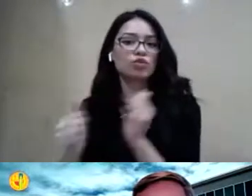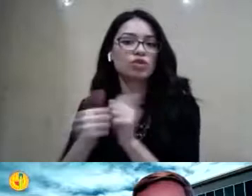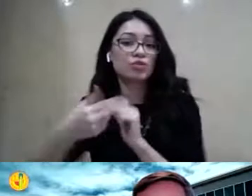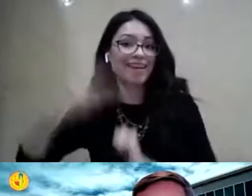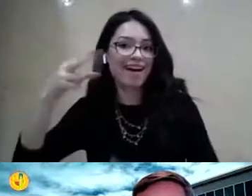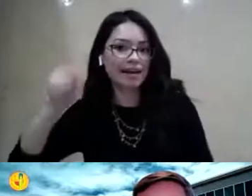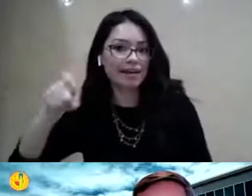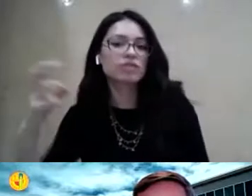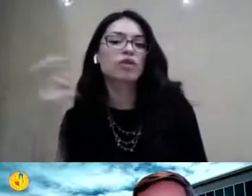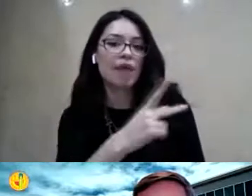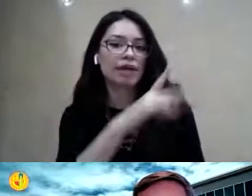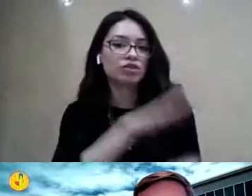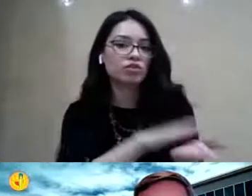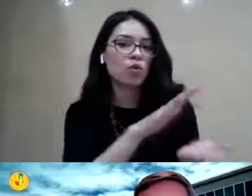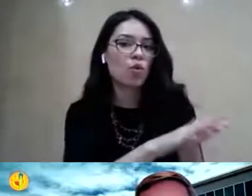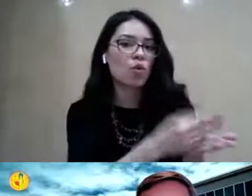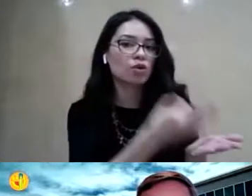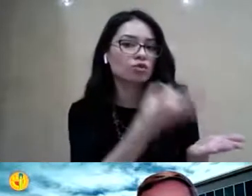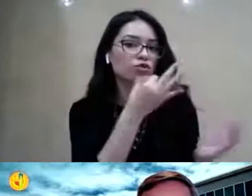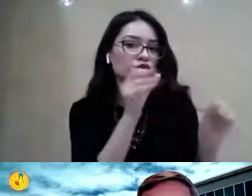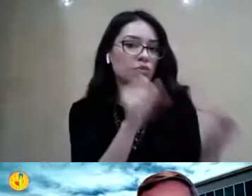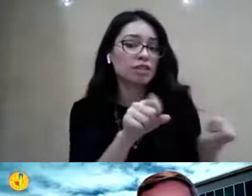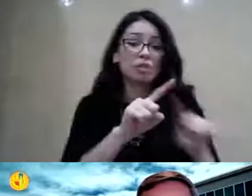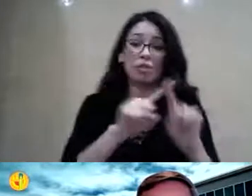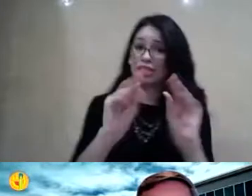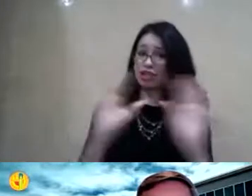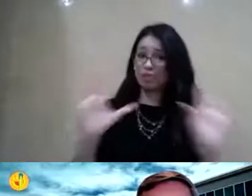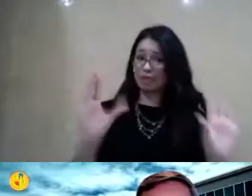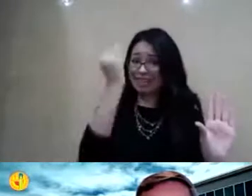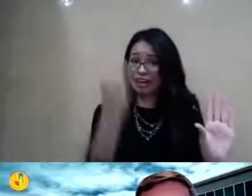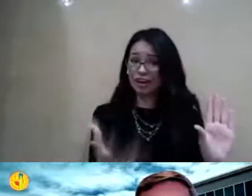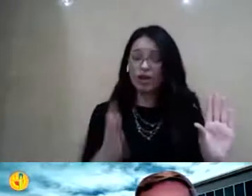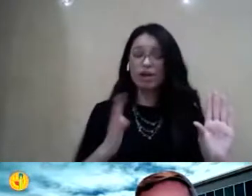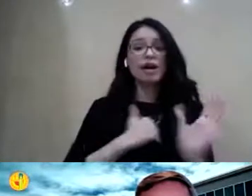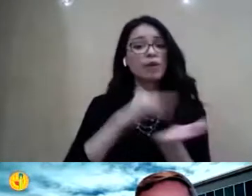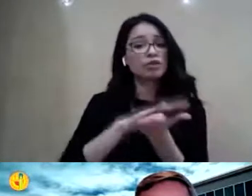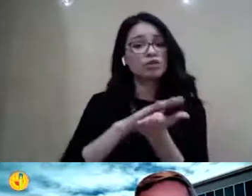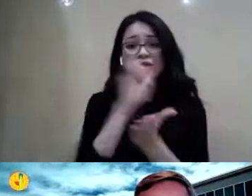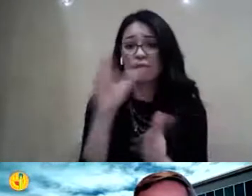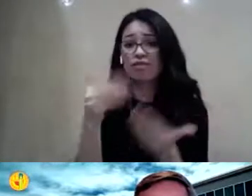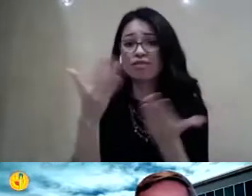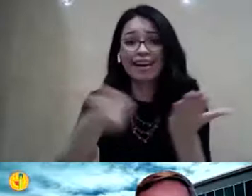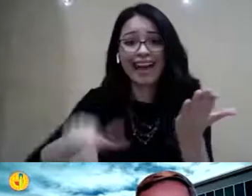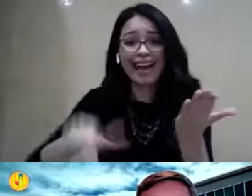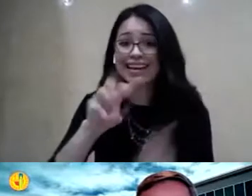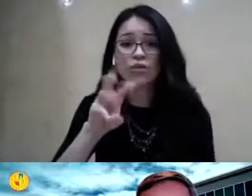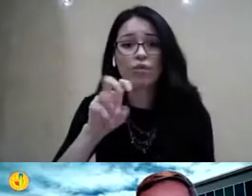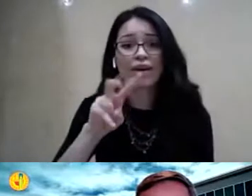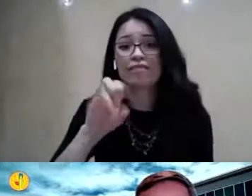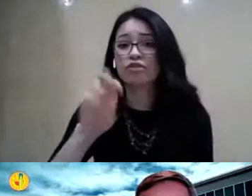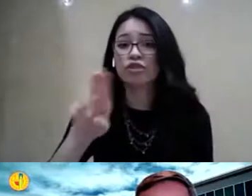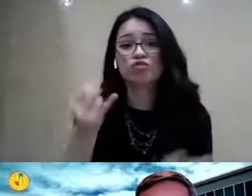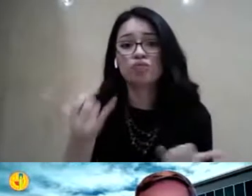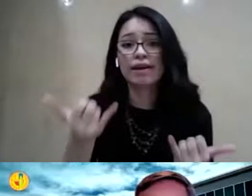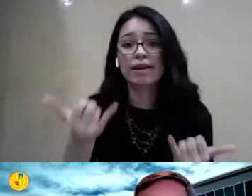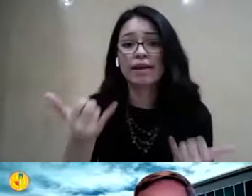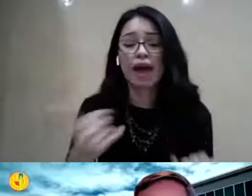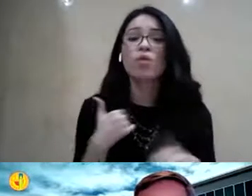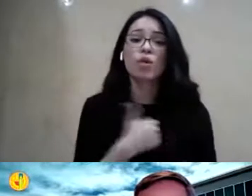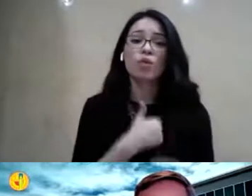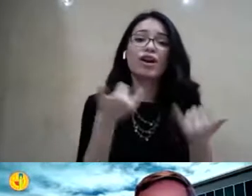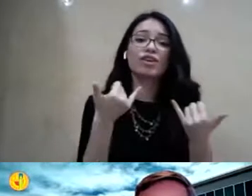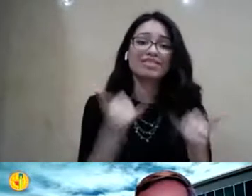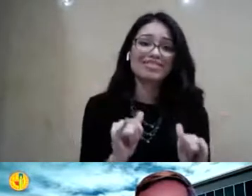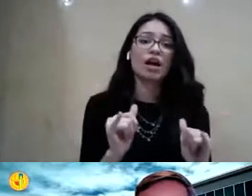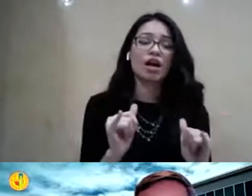any waivers right now. We're under a stay at home, safer at home, whatever the nomenclature used locally, even though the